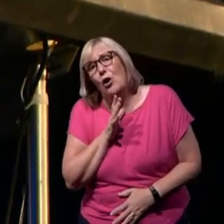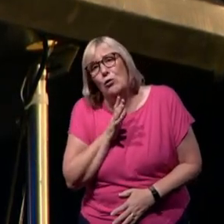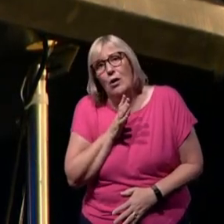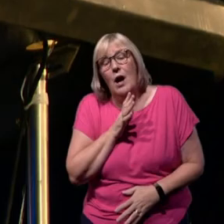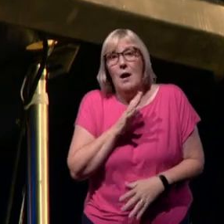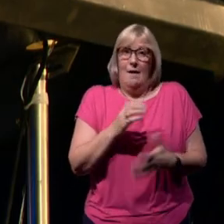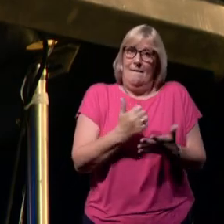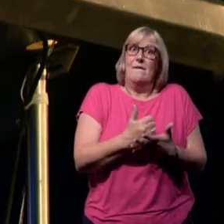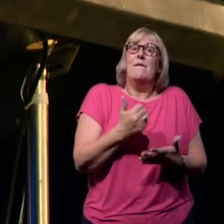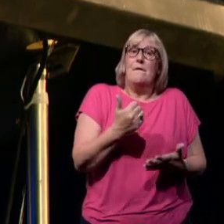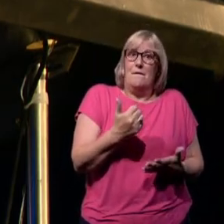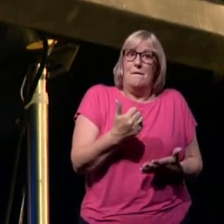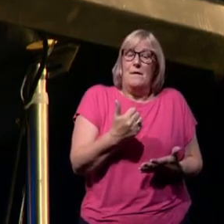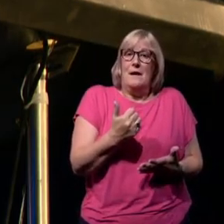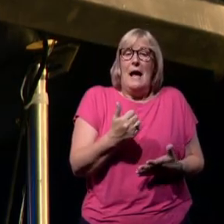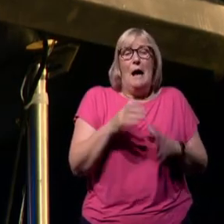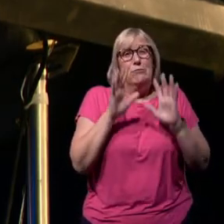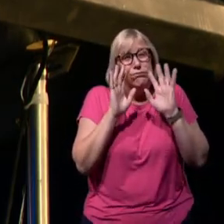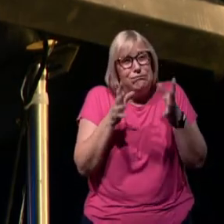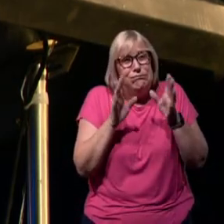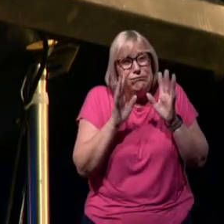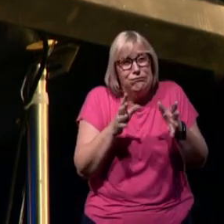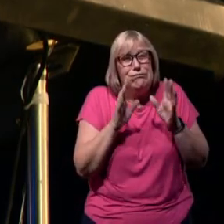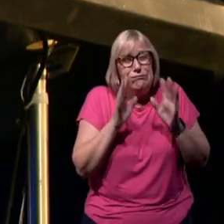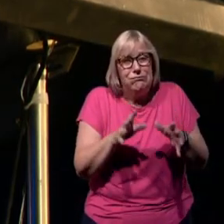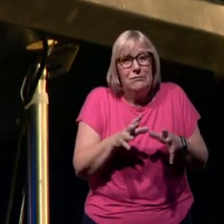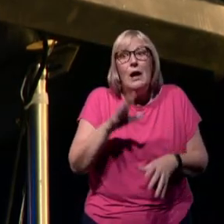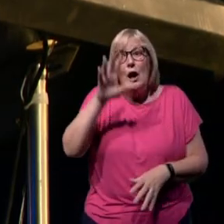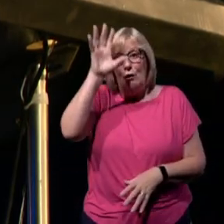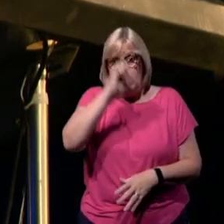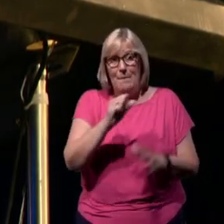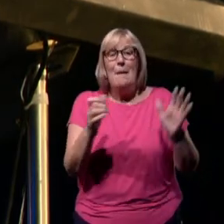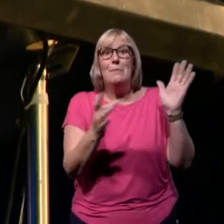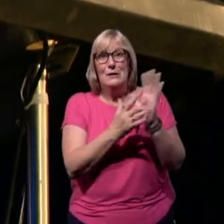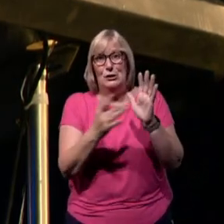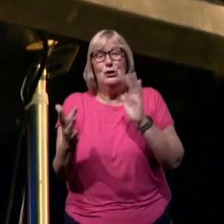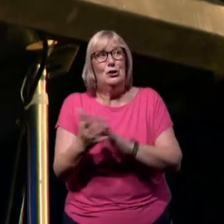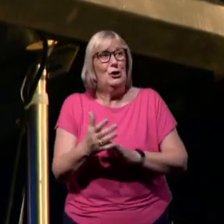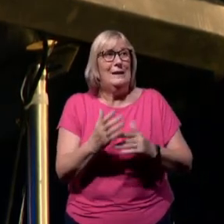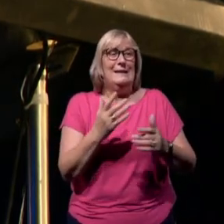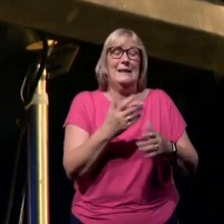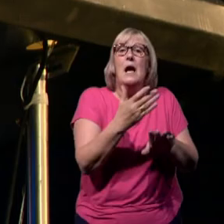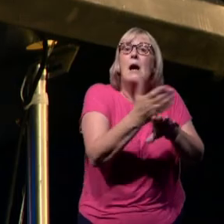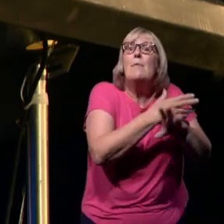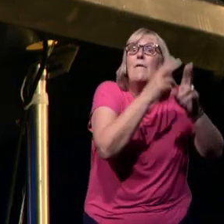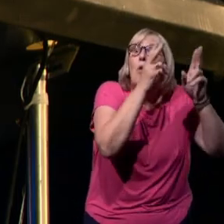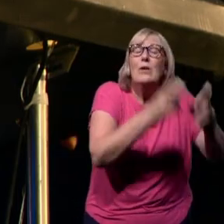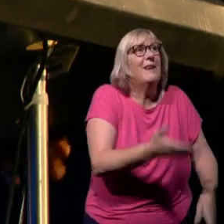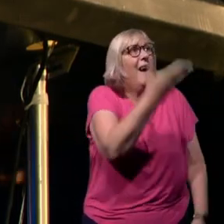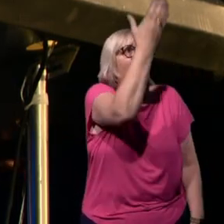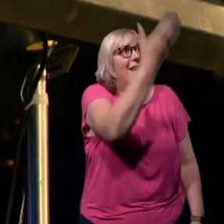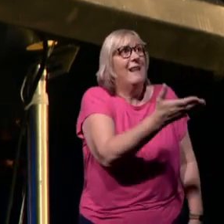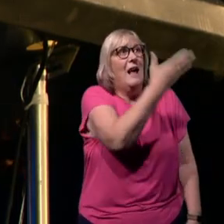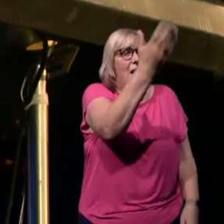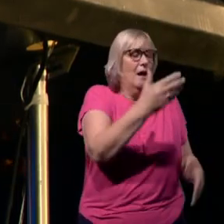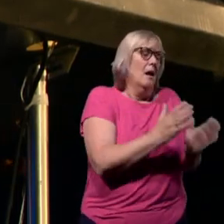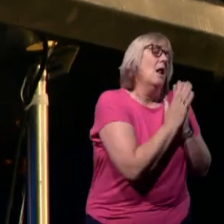great. We may shed many tears. Jesus shed many tears the night before he